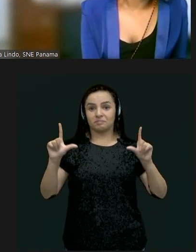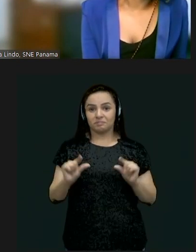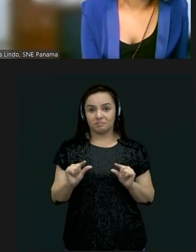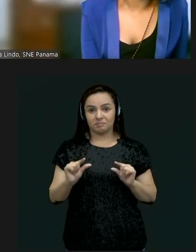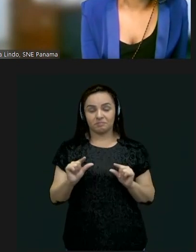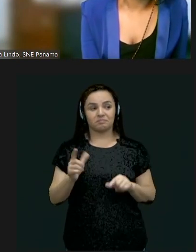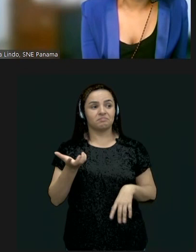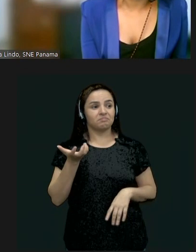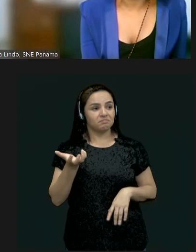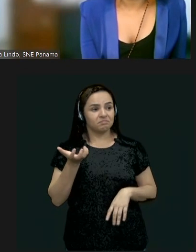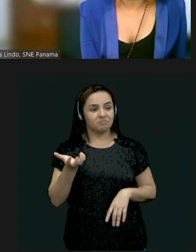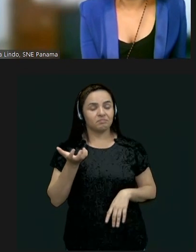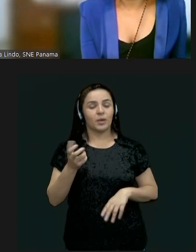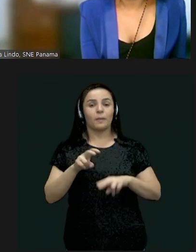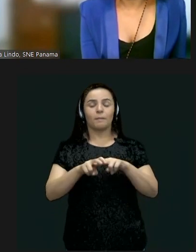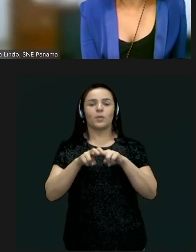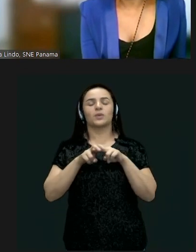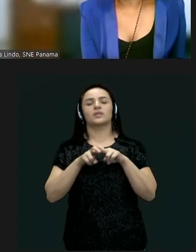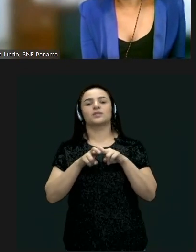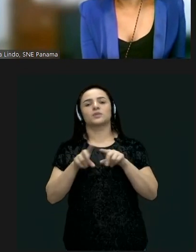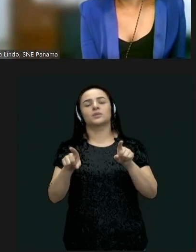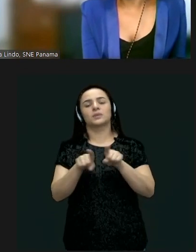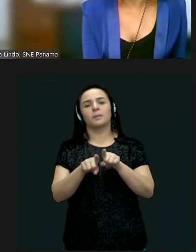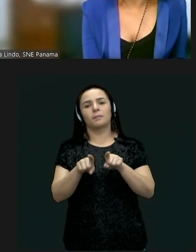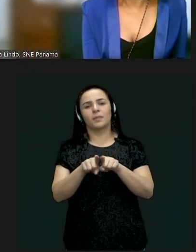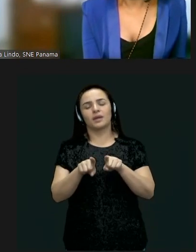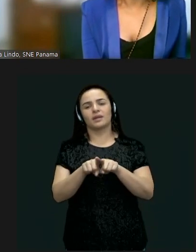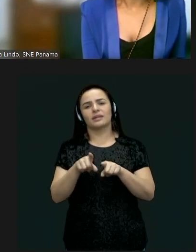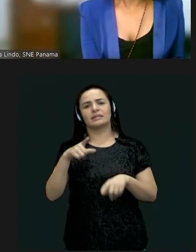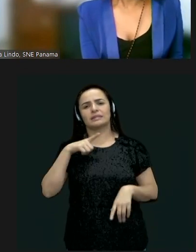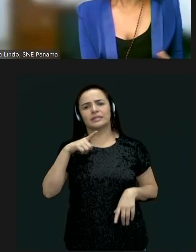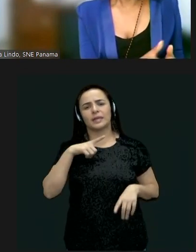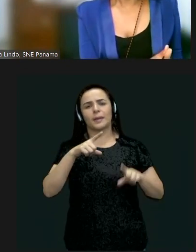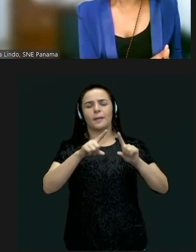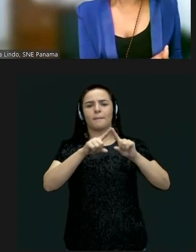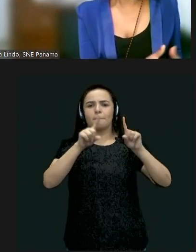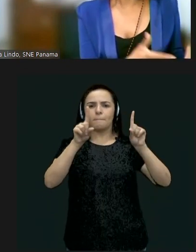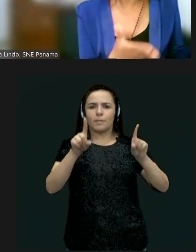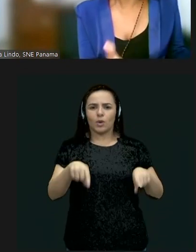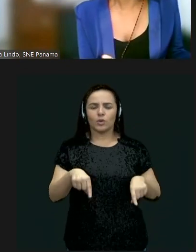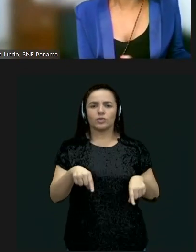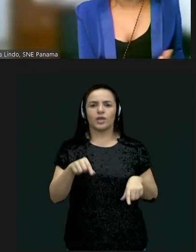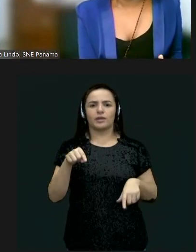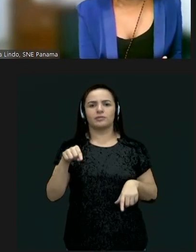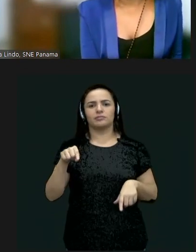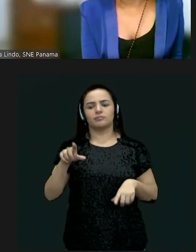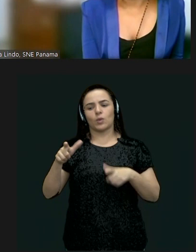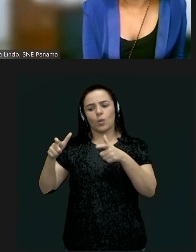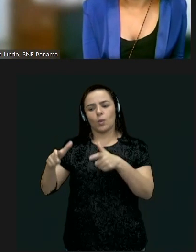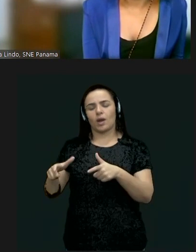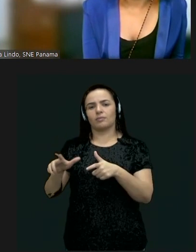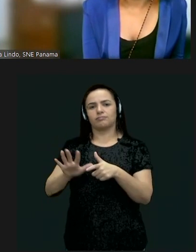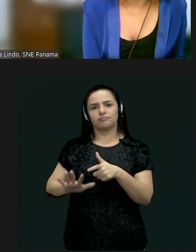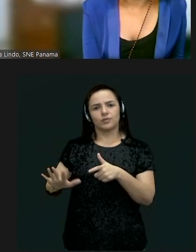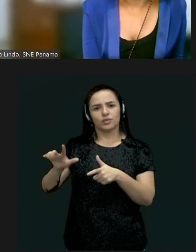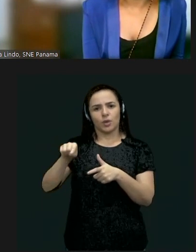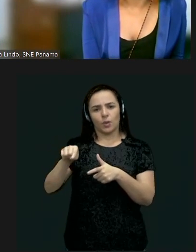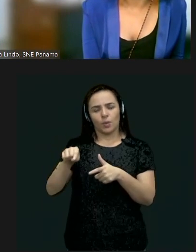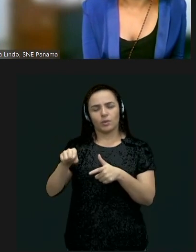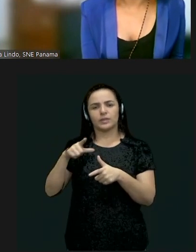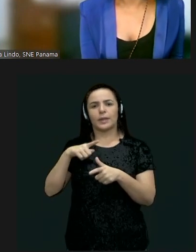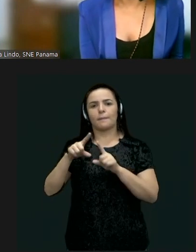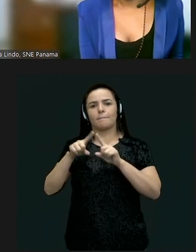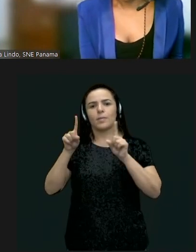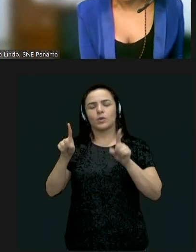emitted in that way. We are also considering different pilots around this area to use